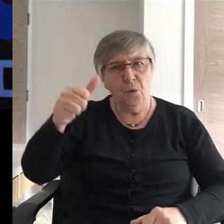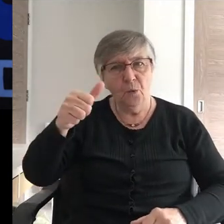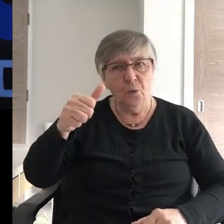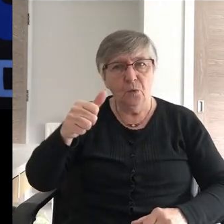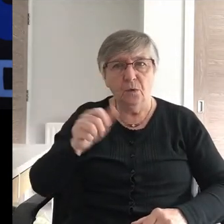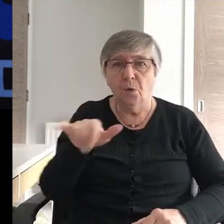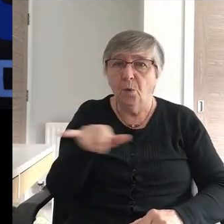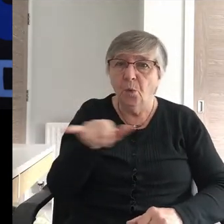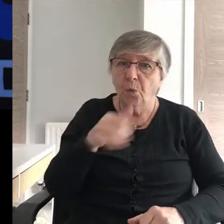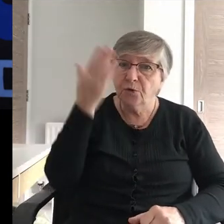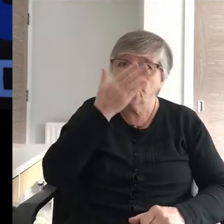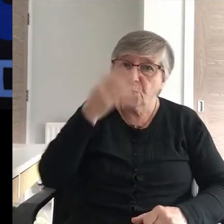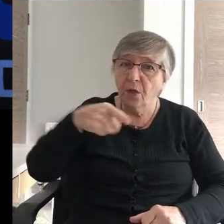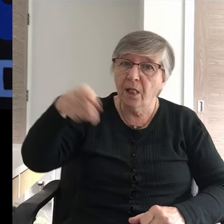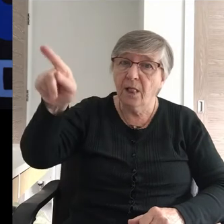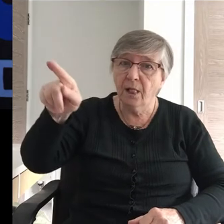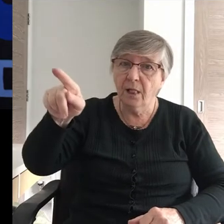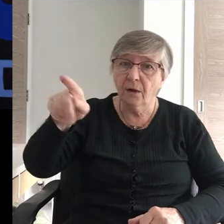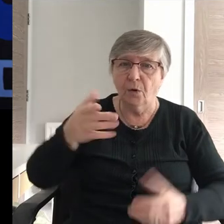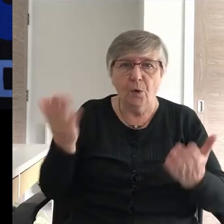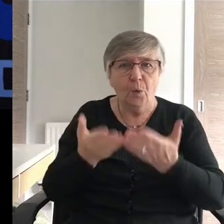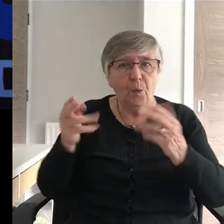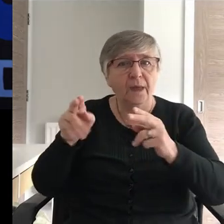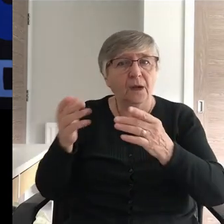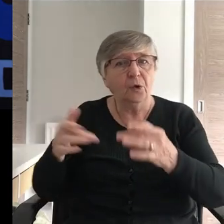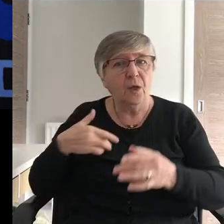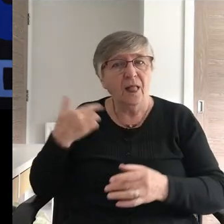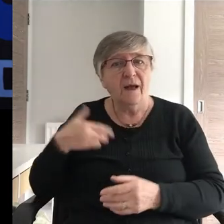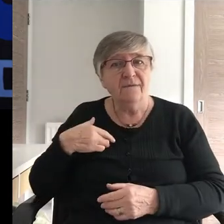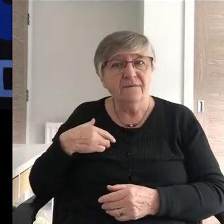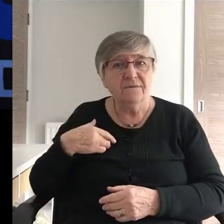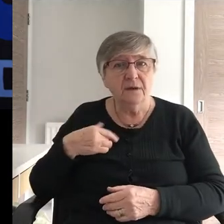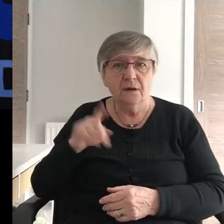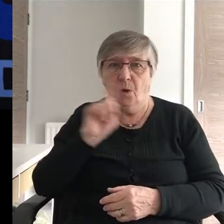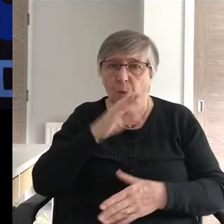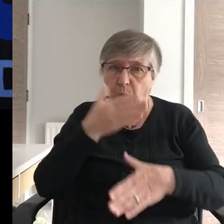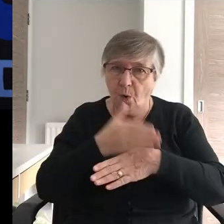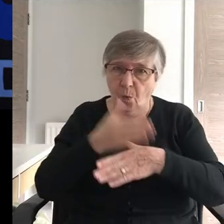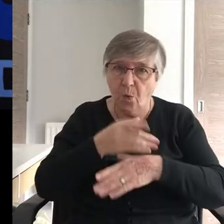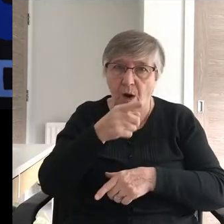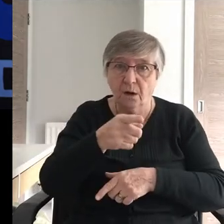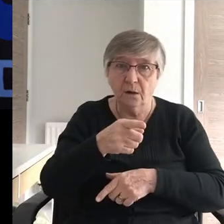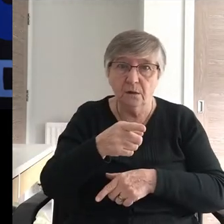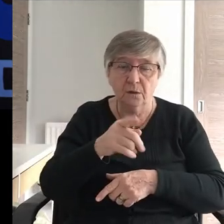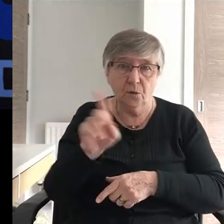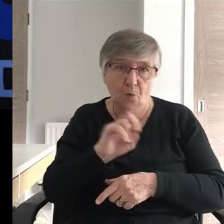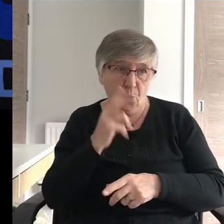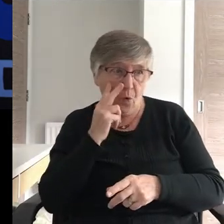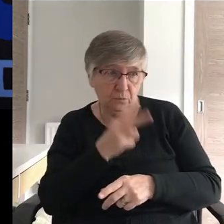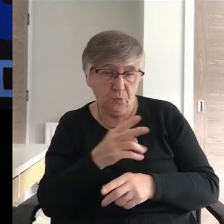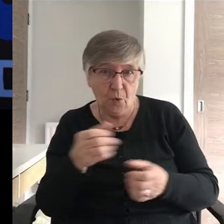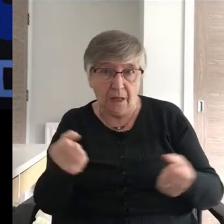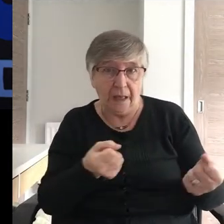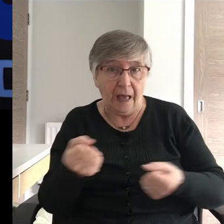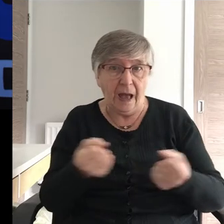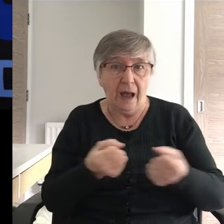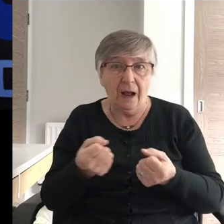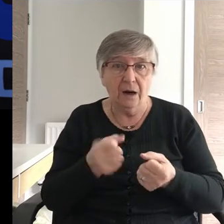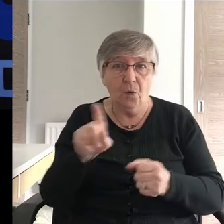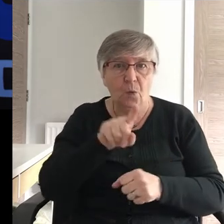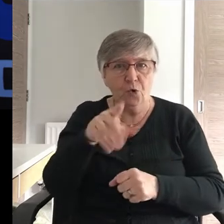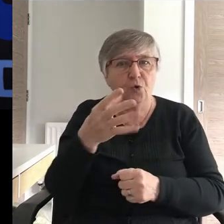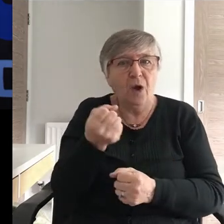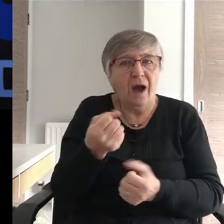By the school they went to? By where they live? By their job? By their car? By their